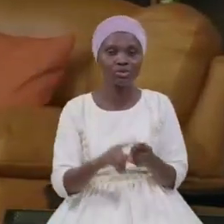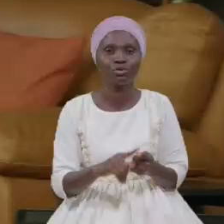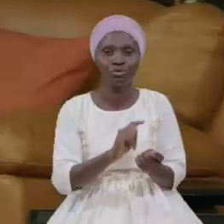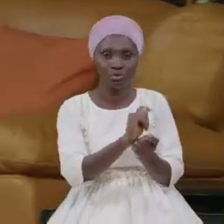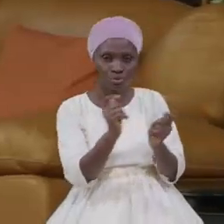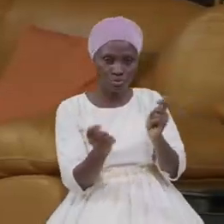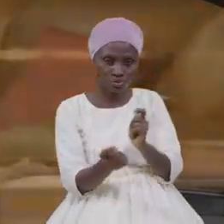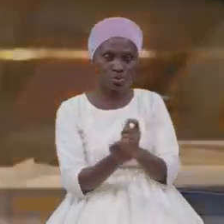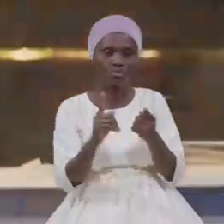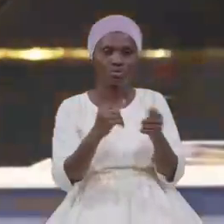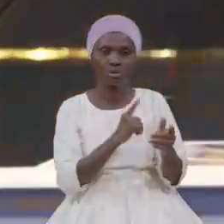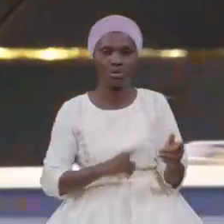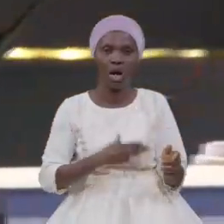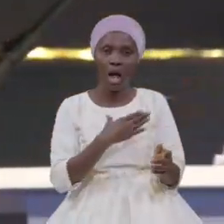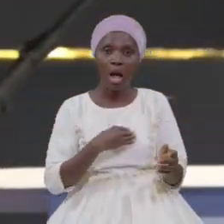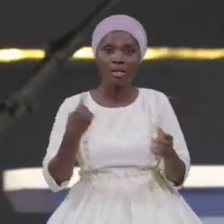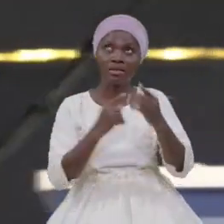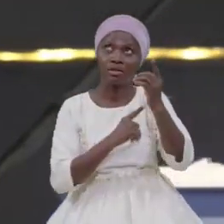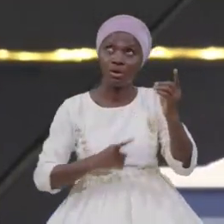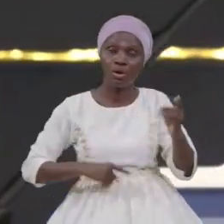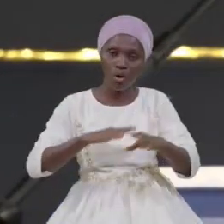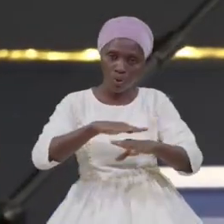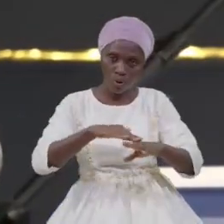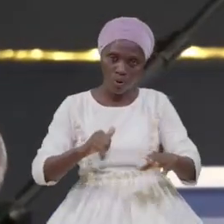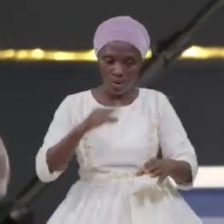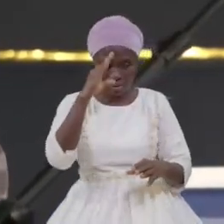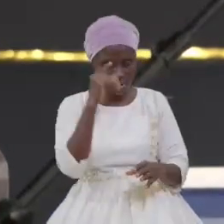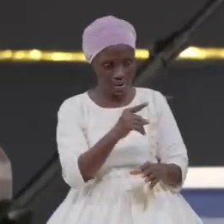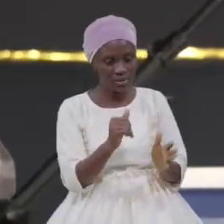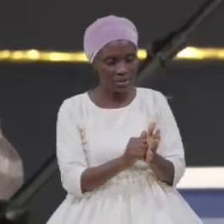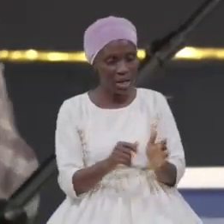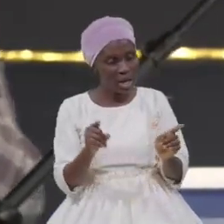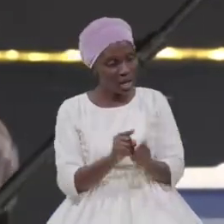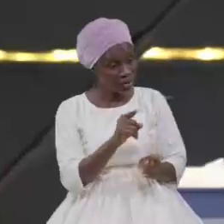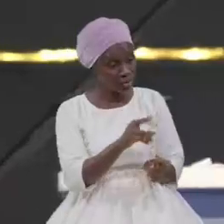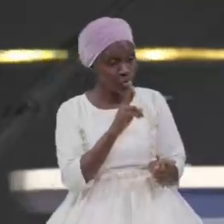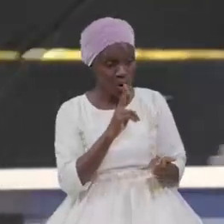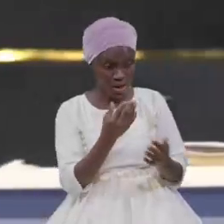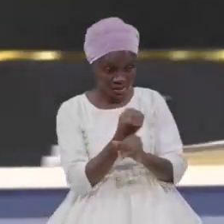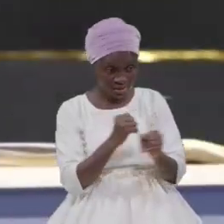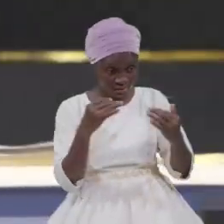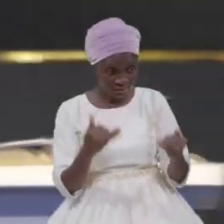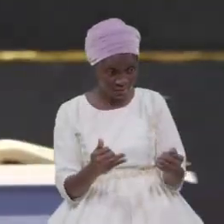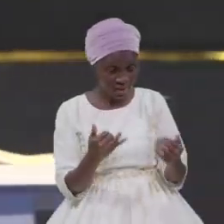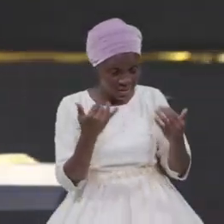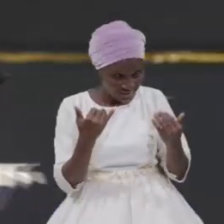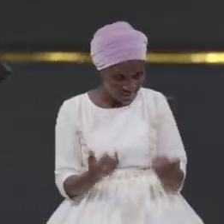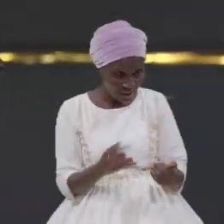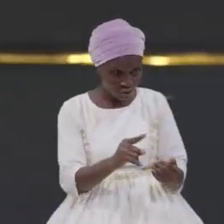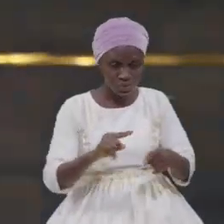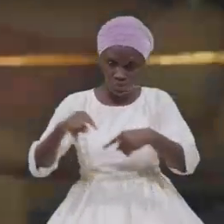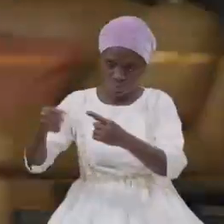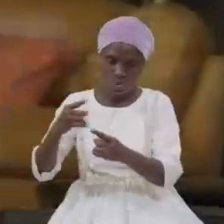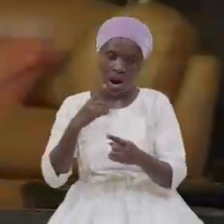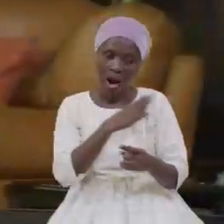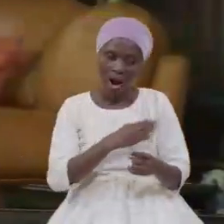called him. That as you have been saved, now go and tell others